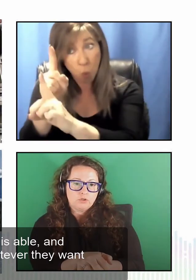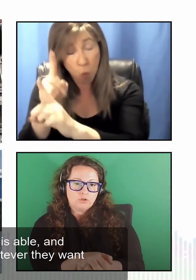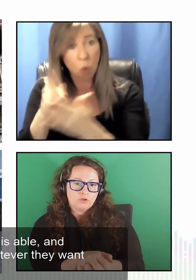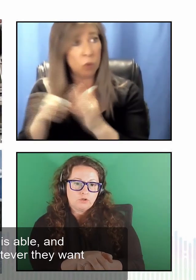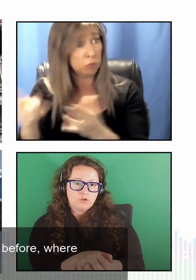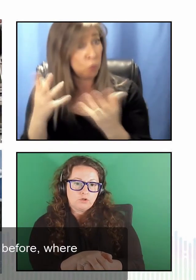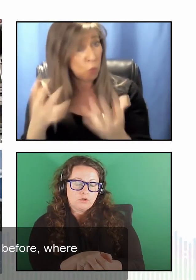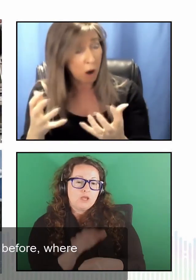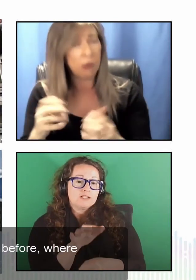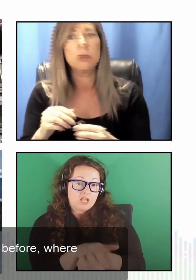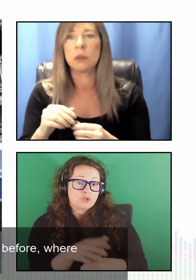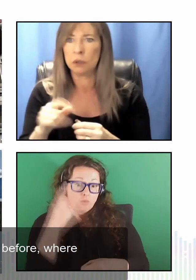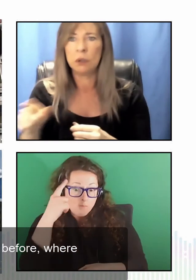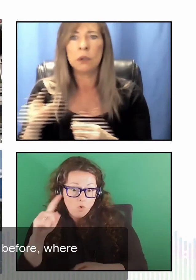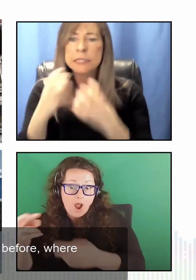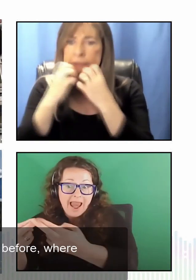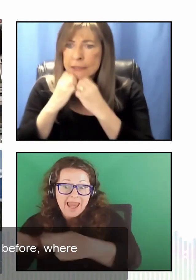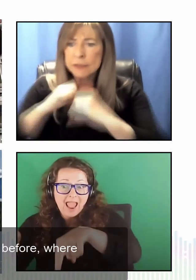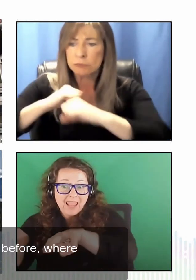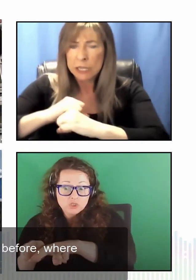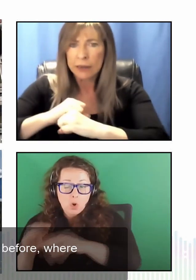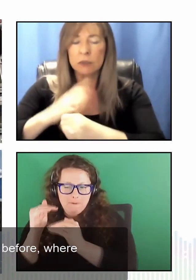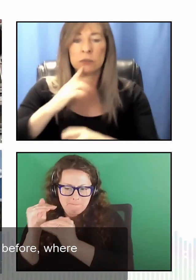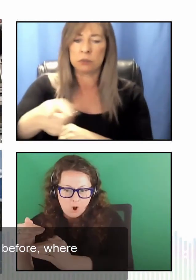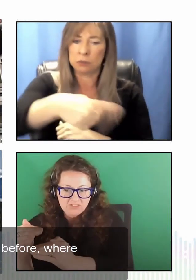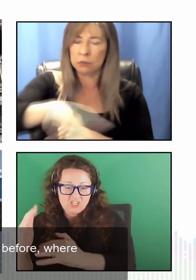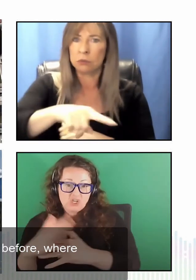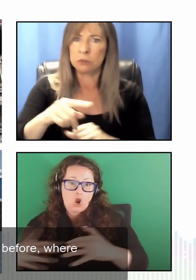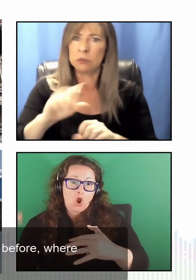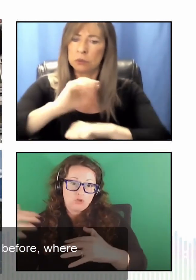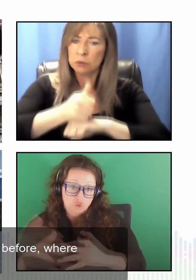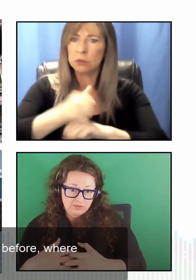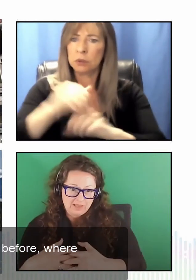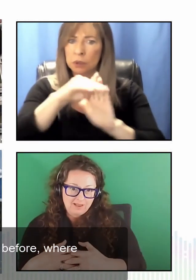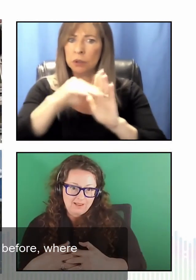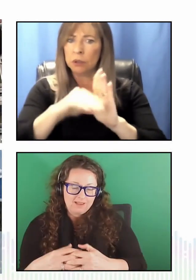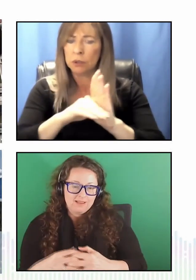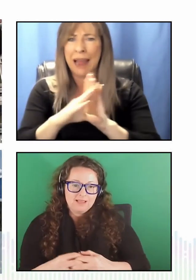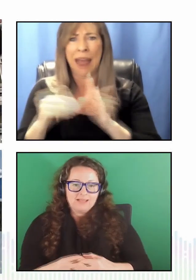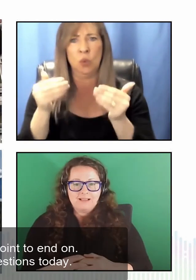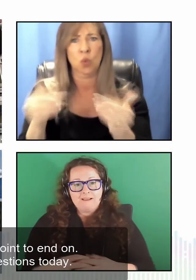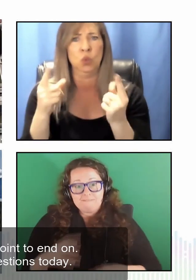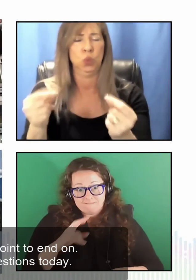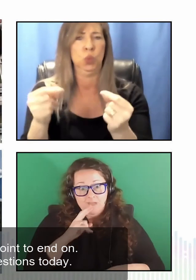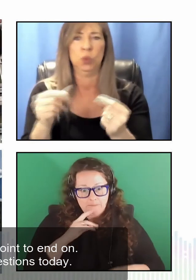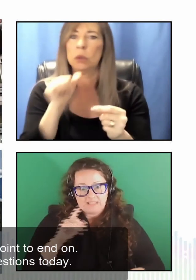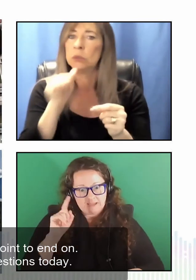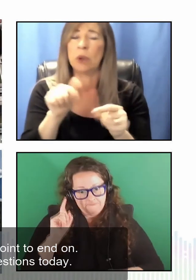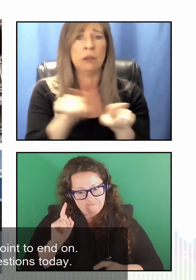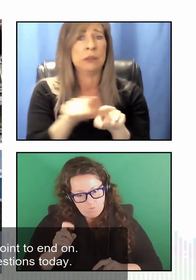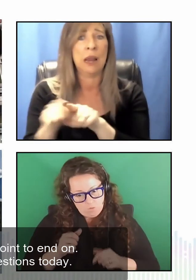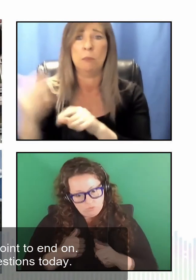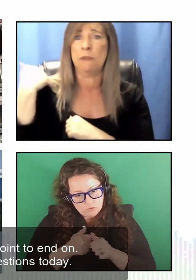protected area. They're going to determine that. It's not like before where it's top down. Yes. Okay. Thank you. I